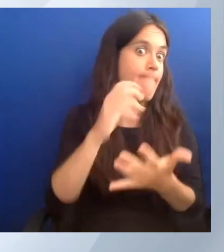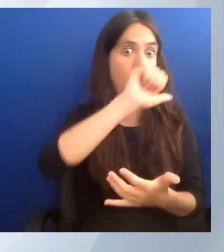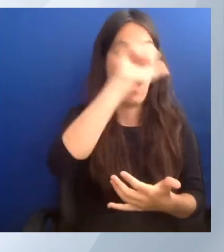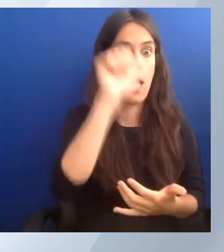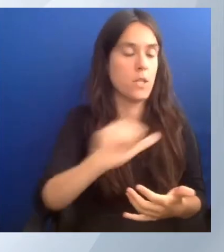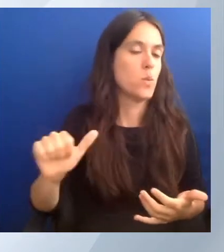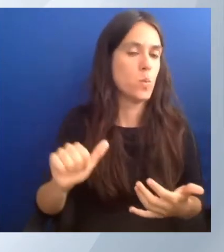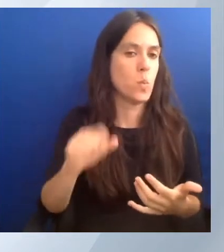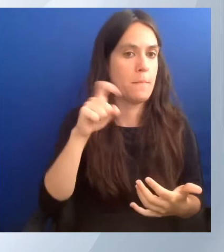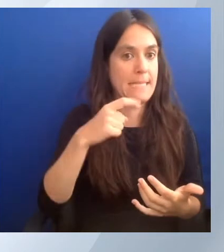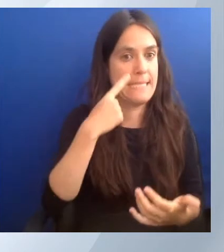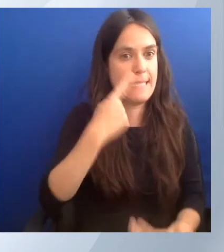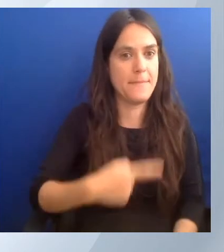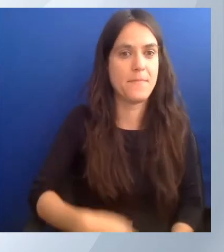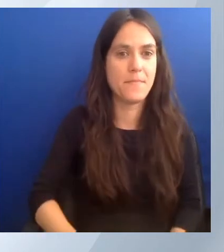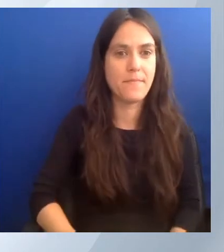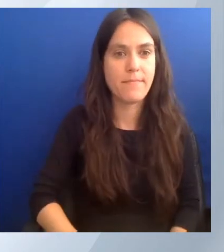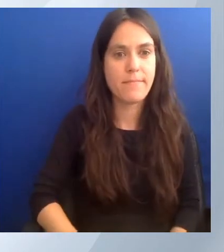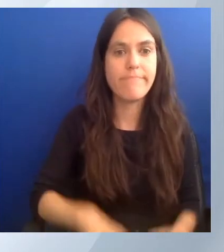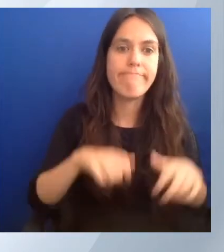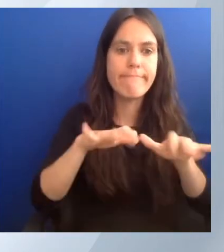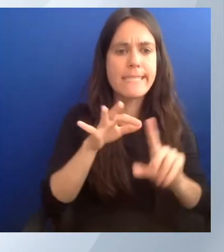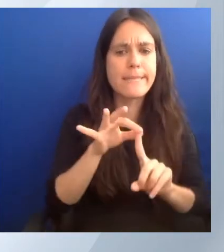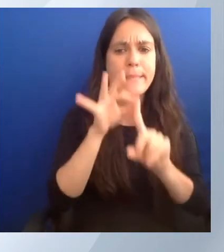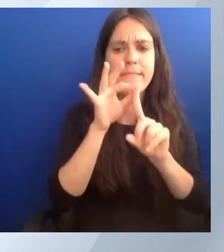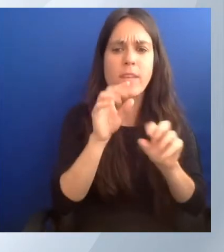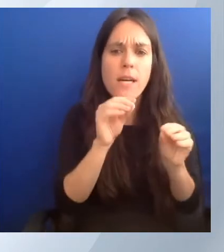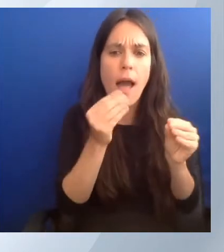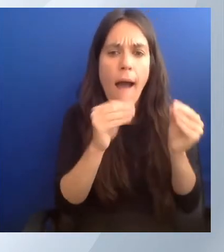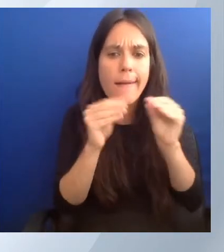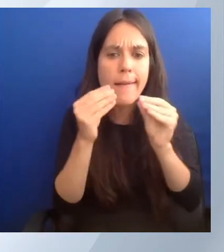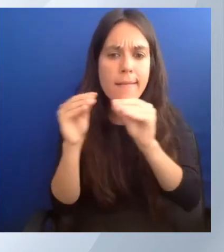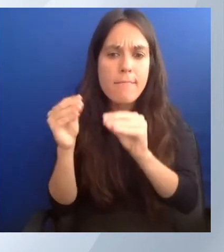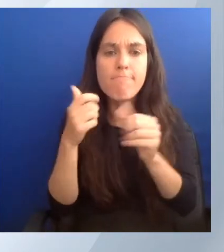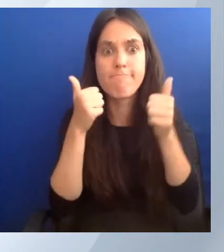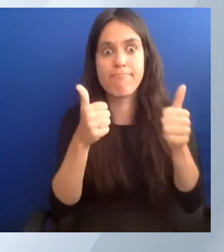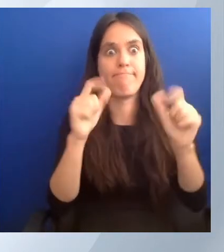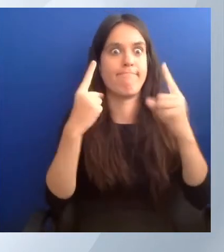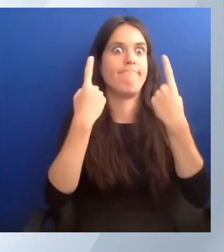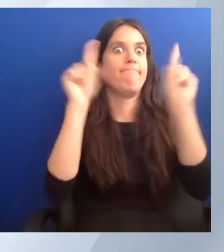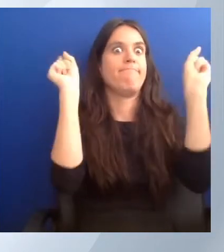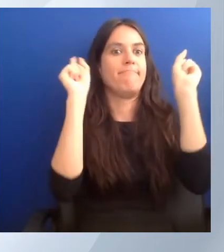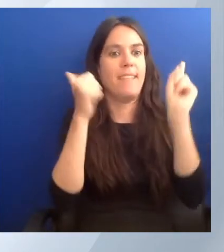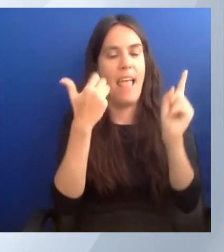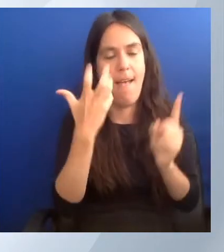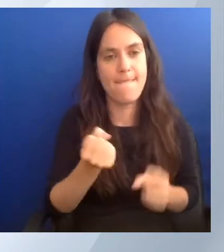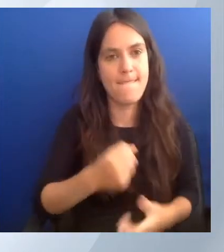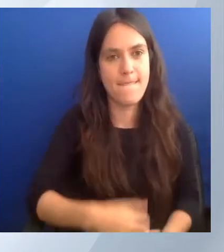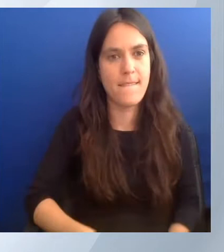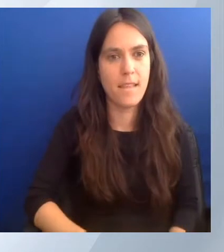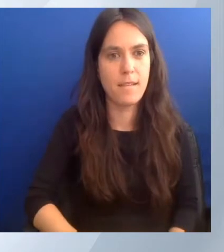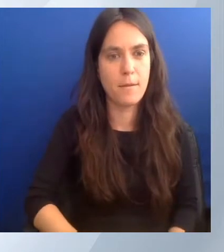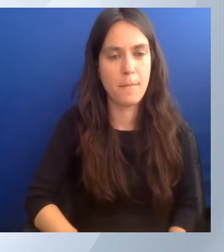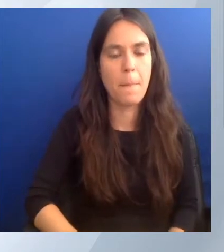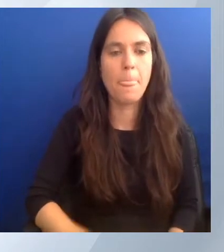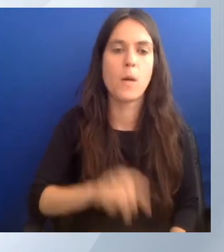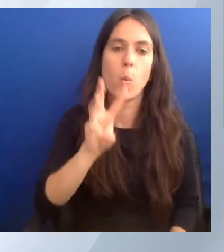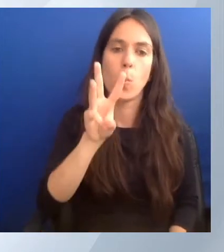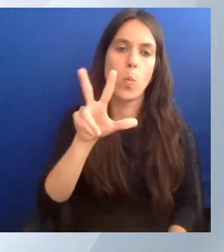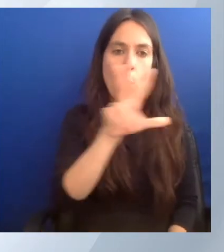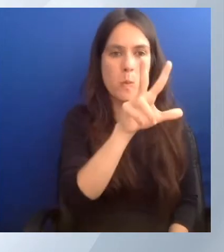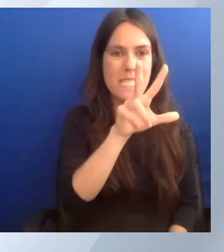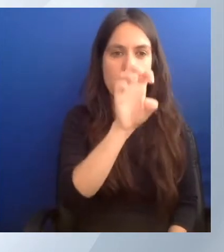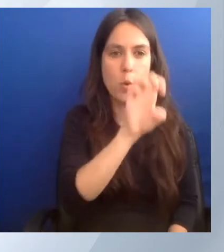we'll just see if we can make that unique, and that worked. We're going to run this one in West Europe too, same as everything